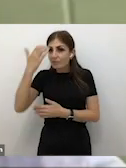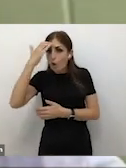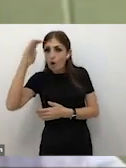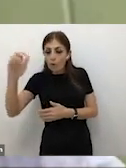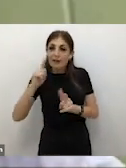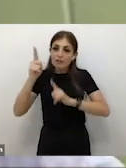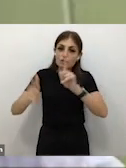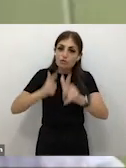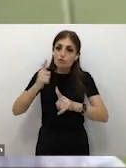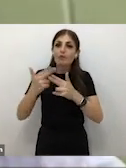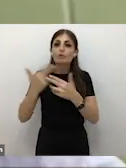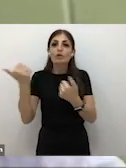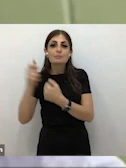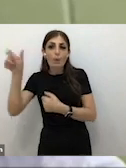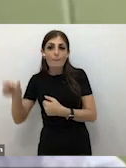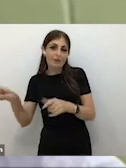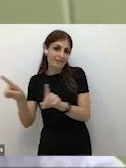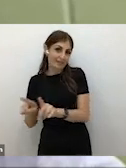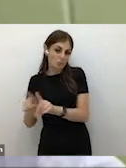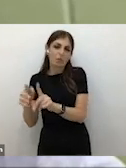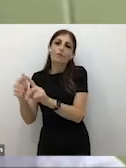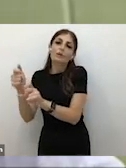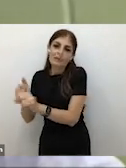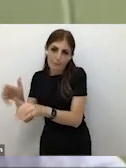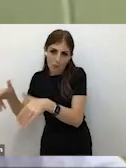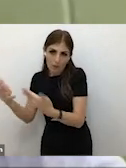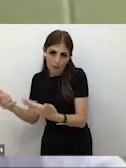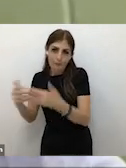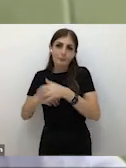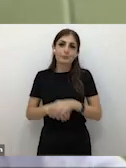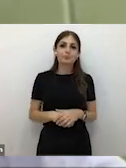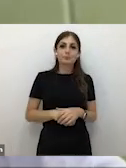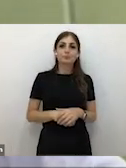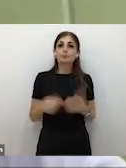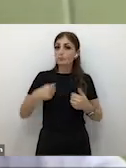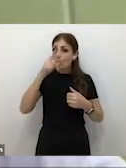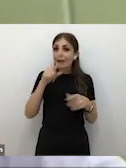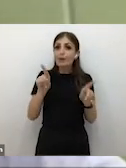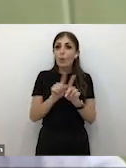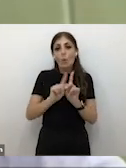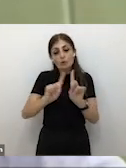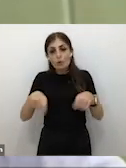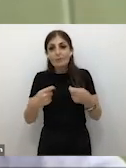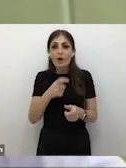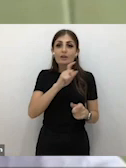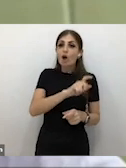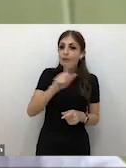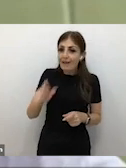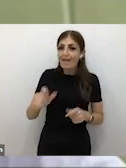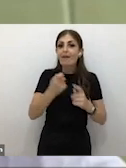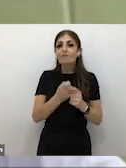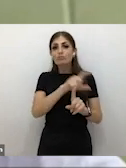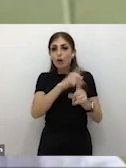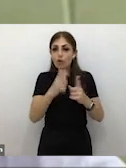and travel for your support worker as well, for example. We can also provide support for childcare, for